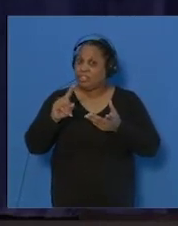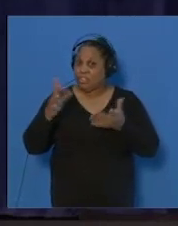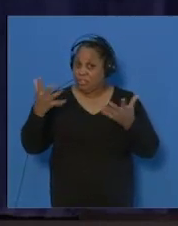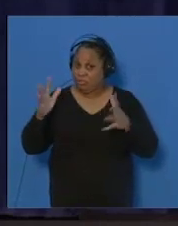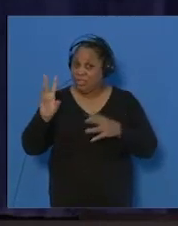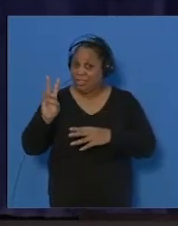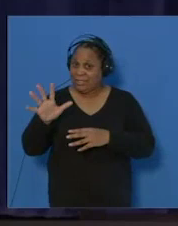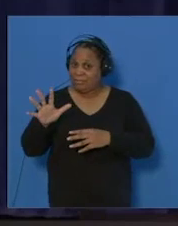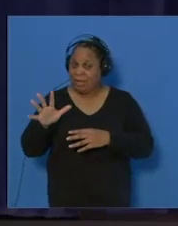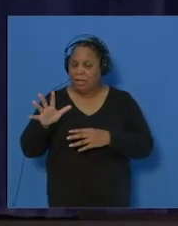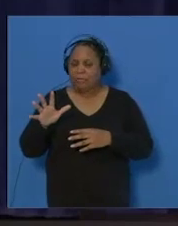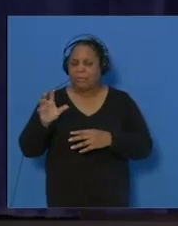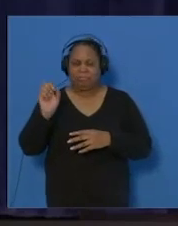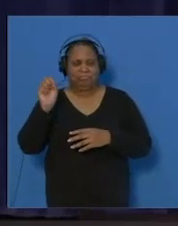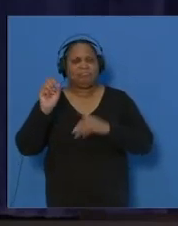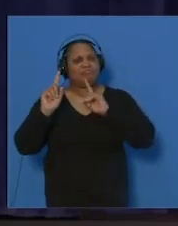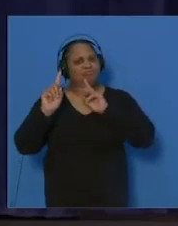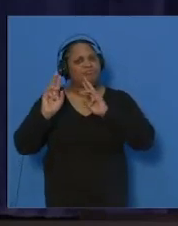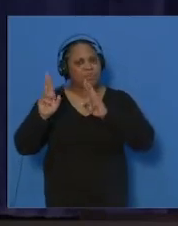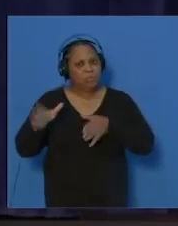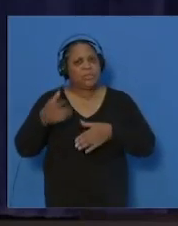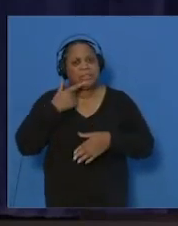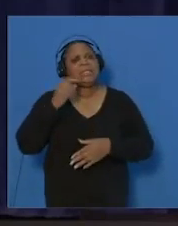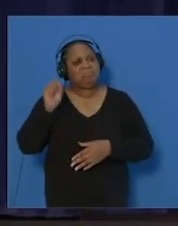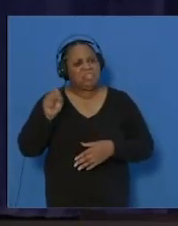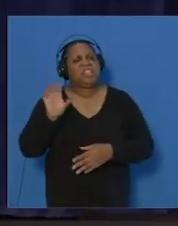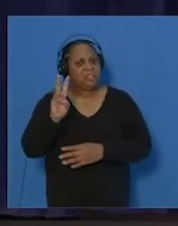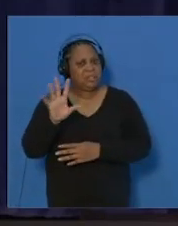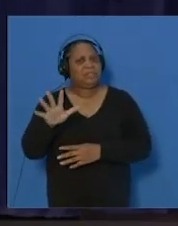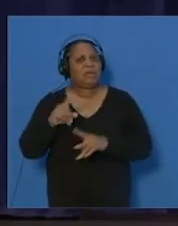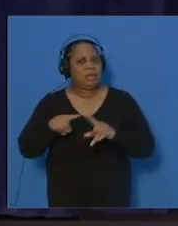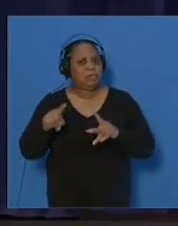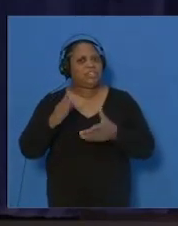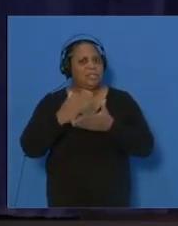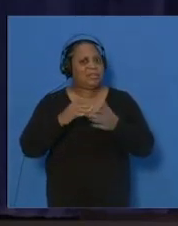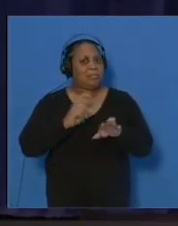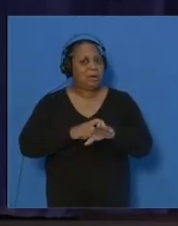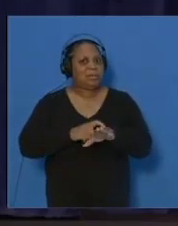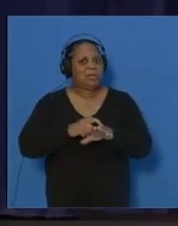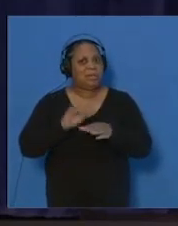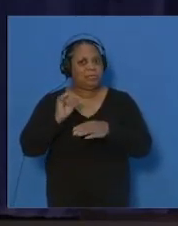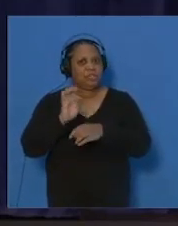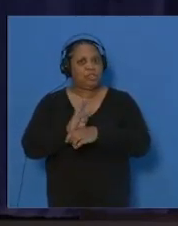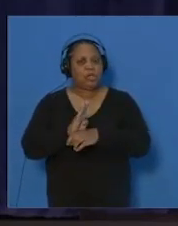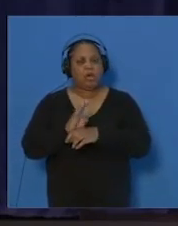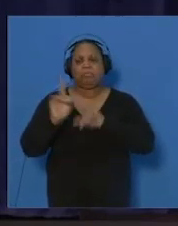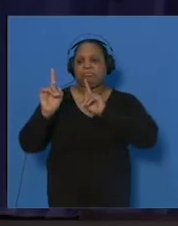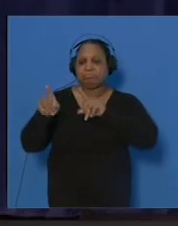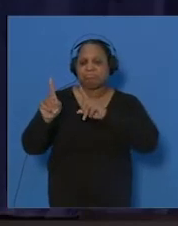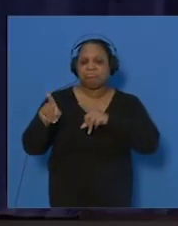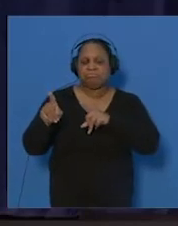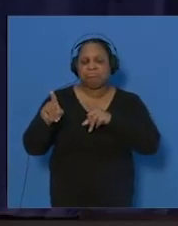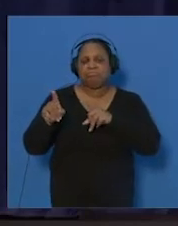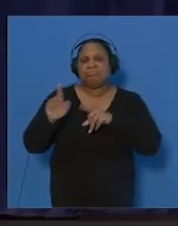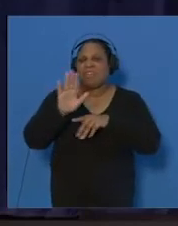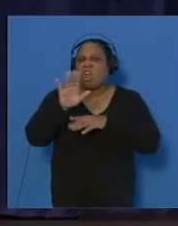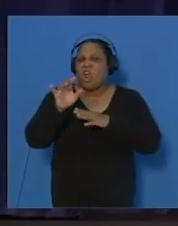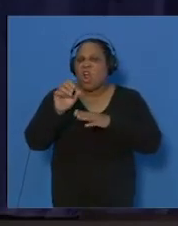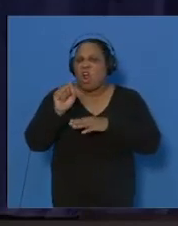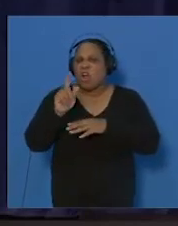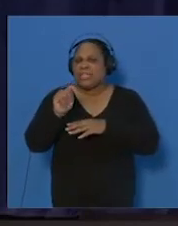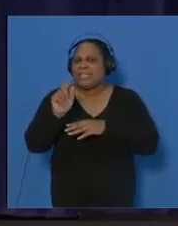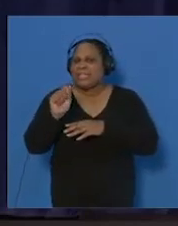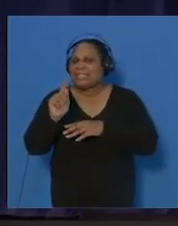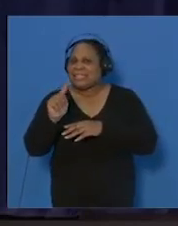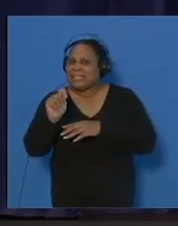Yeah, she's 65. She's retired, but she still has a part-time job. I think her retirement status, as far as I know, has been determined